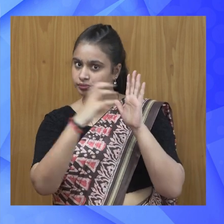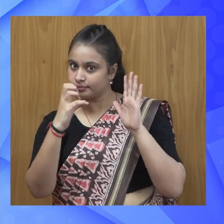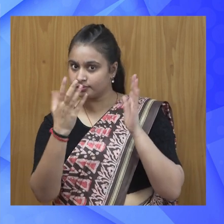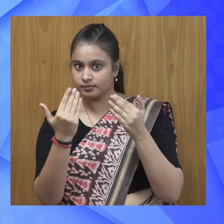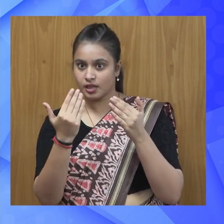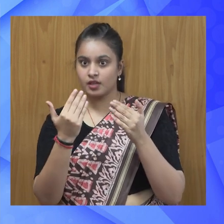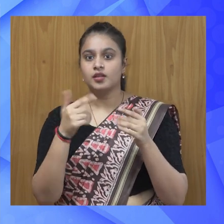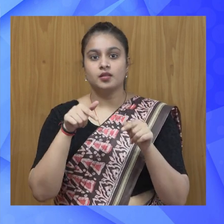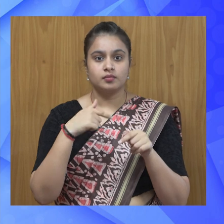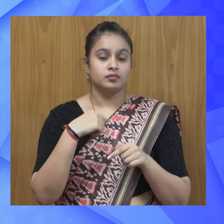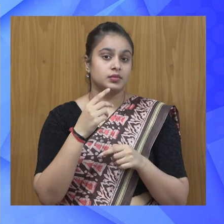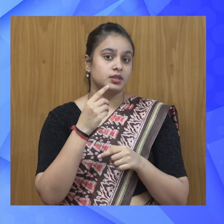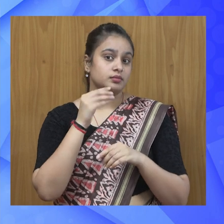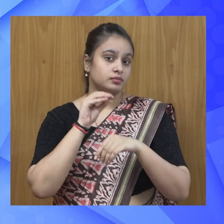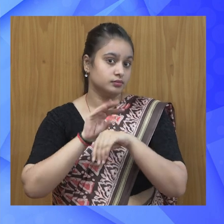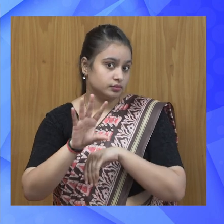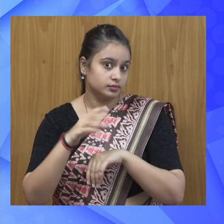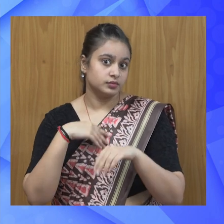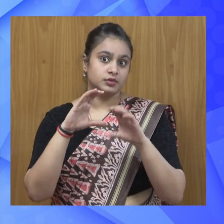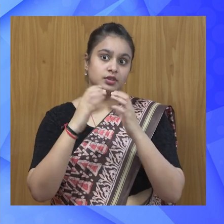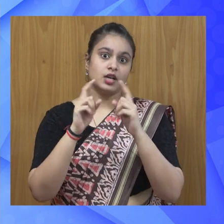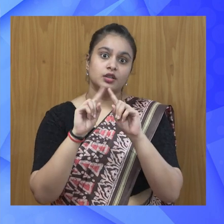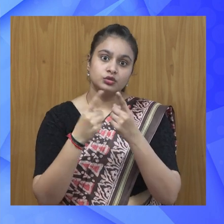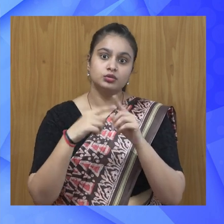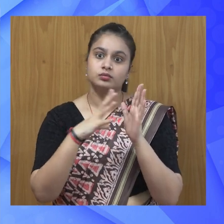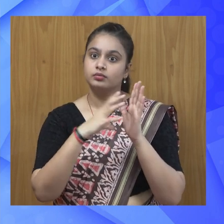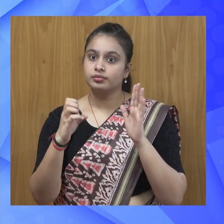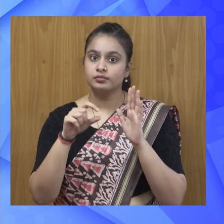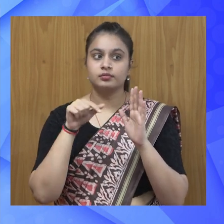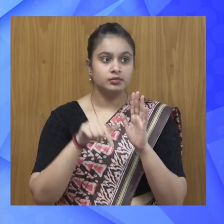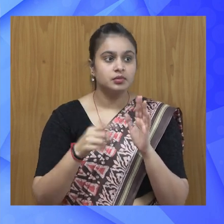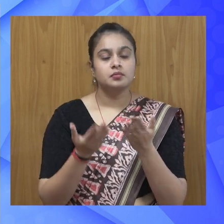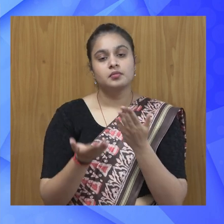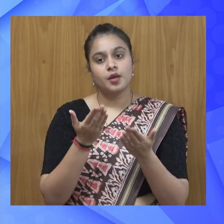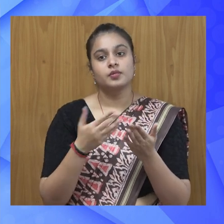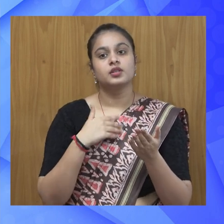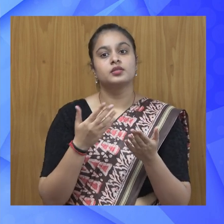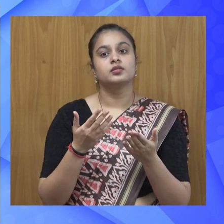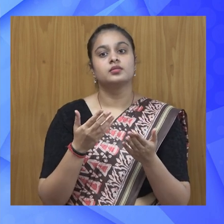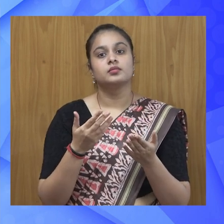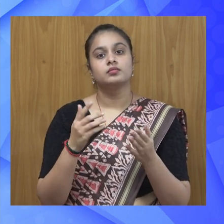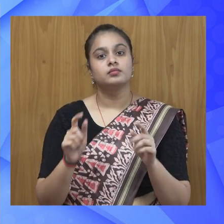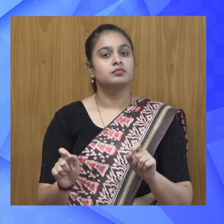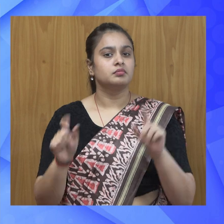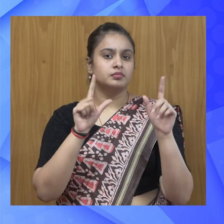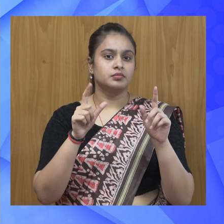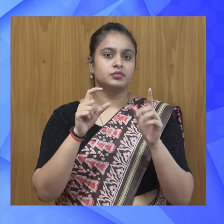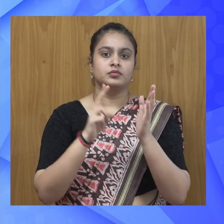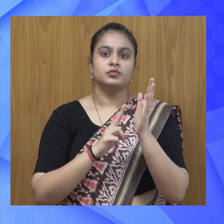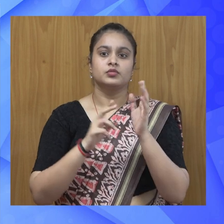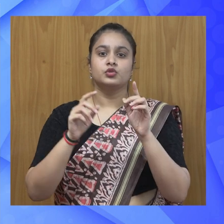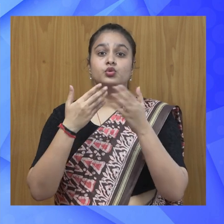will advise if someone from the classroom can take a picture, because this can be, you know, put on the notice boards